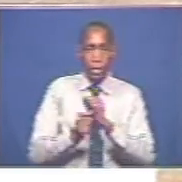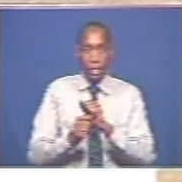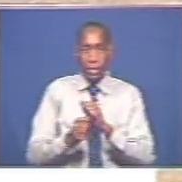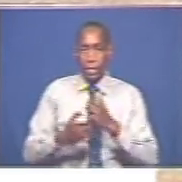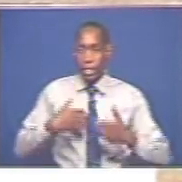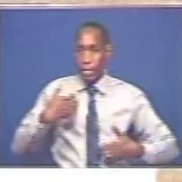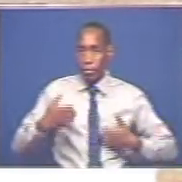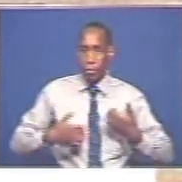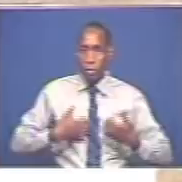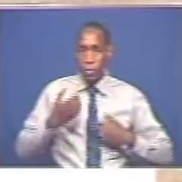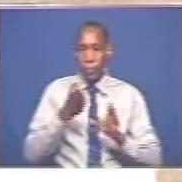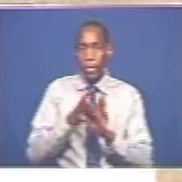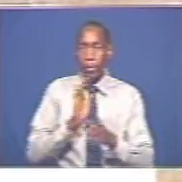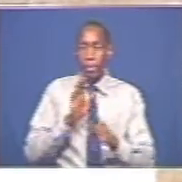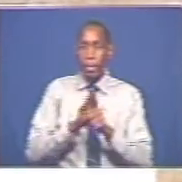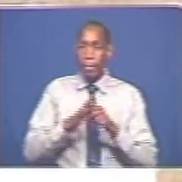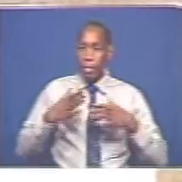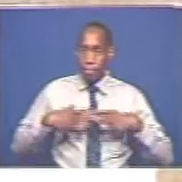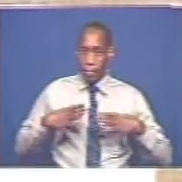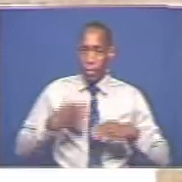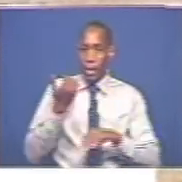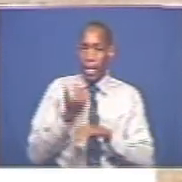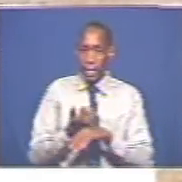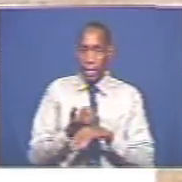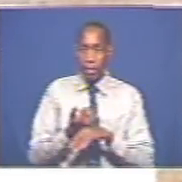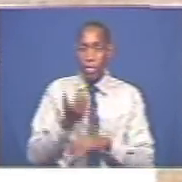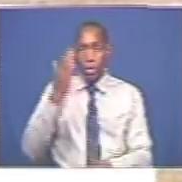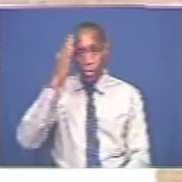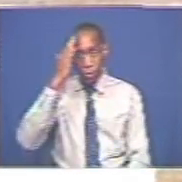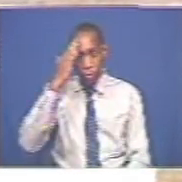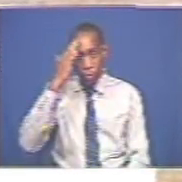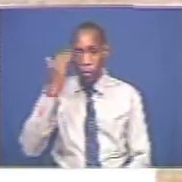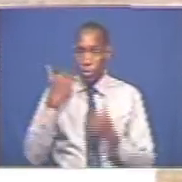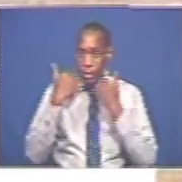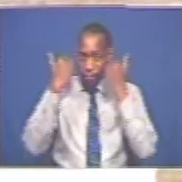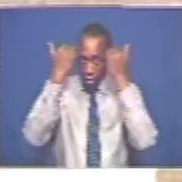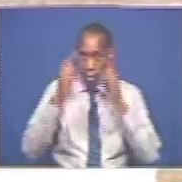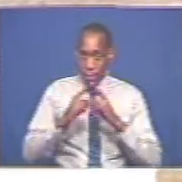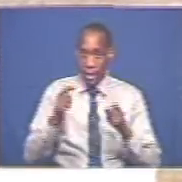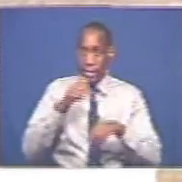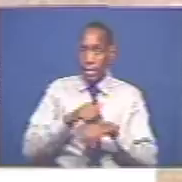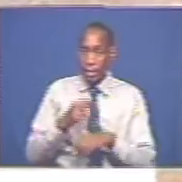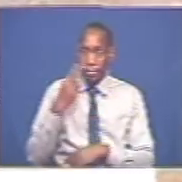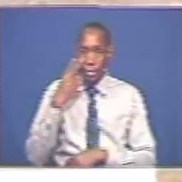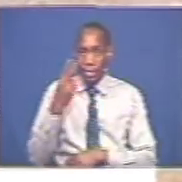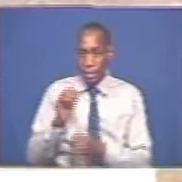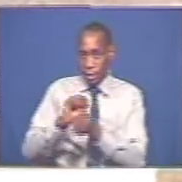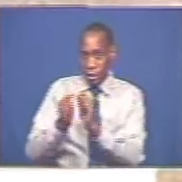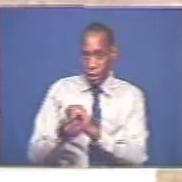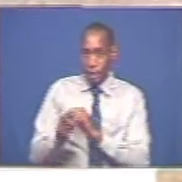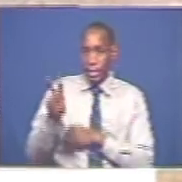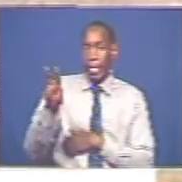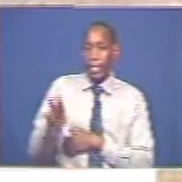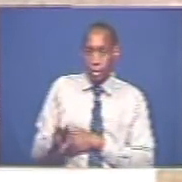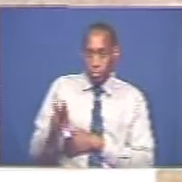of withdrawal, because most people it's difficult for them to actually identify depression. Mm-hmm. But once they realize there's a change of mood, change of